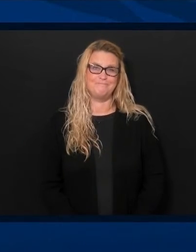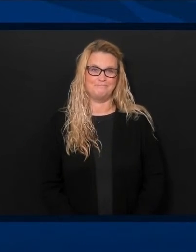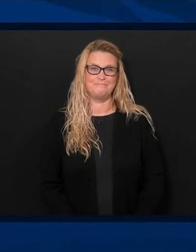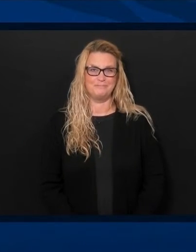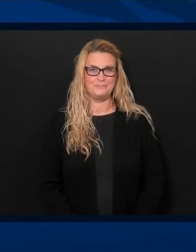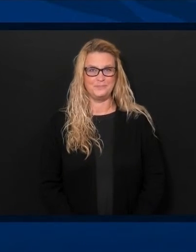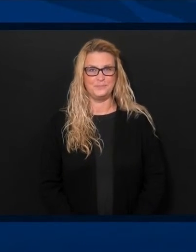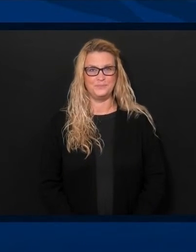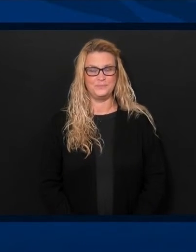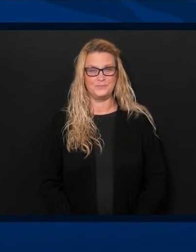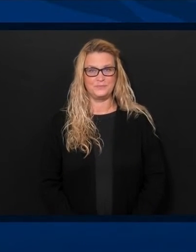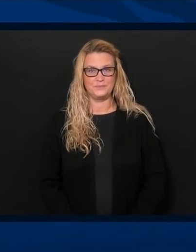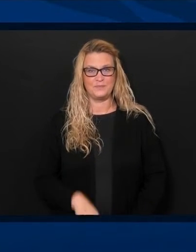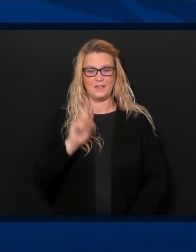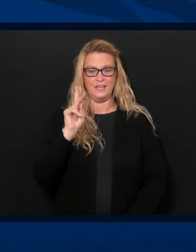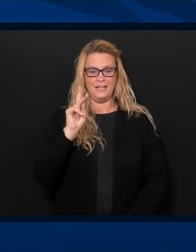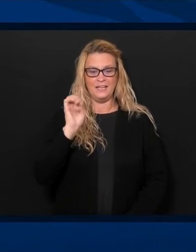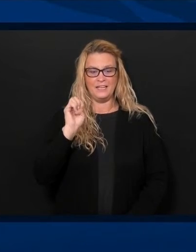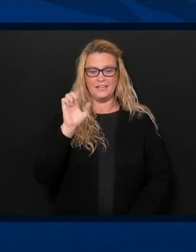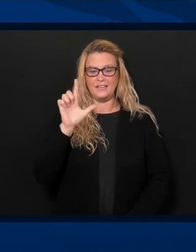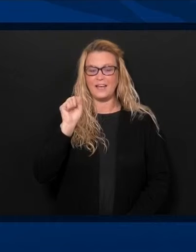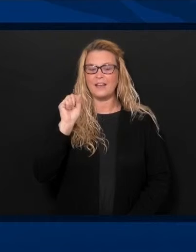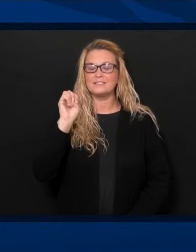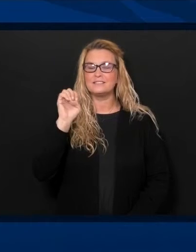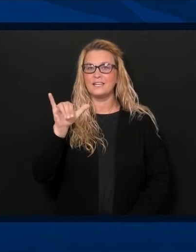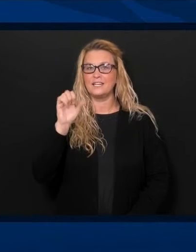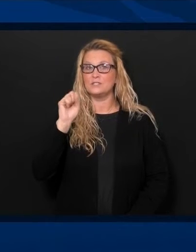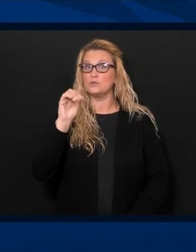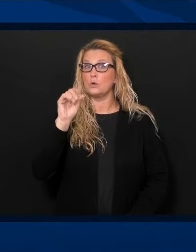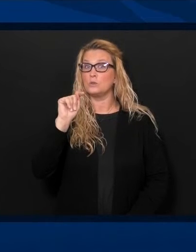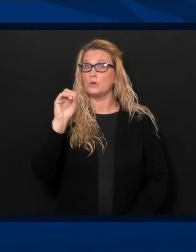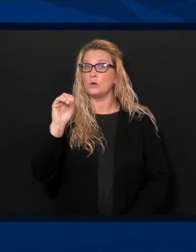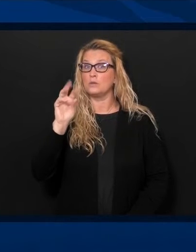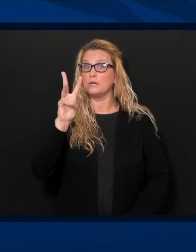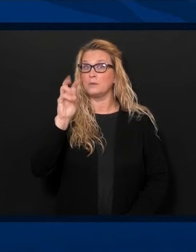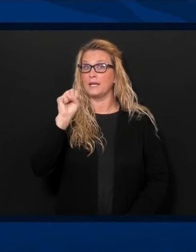All right, thank you. Next to Kelsey Soto with WSAZ.